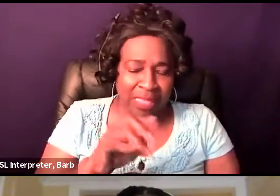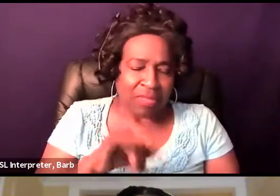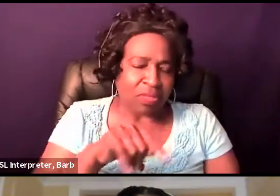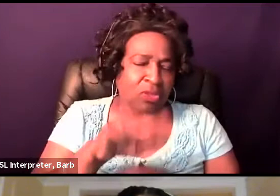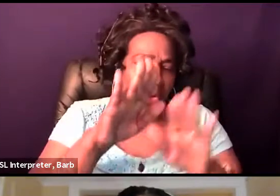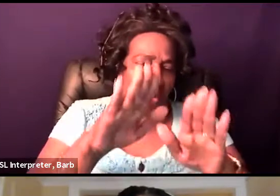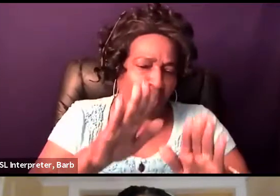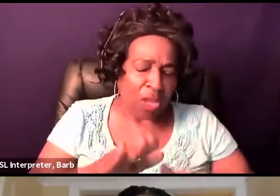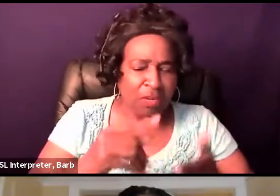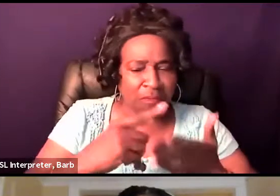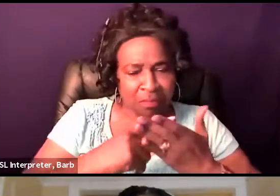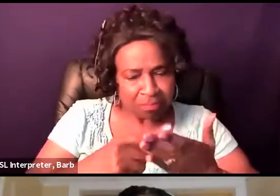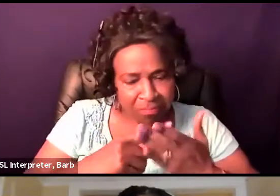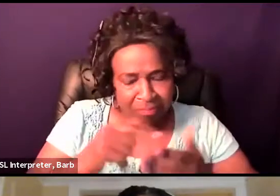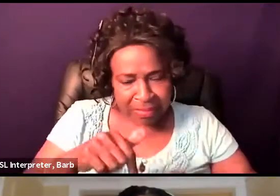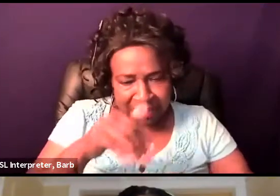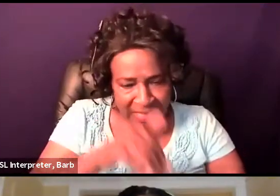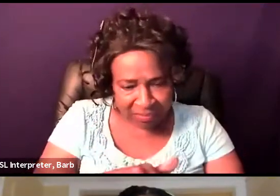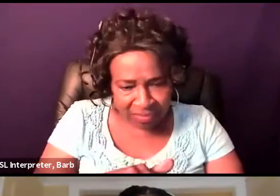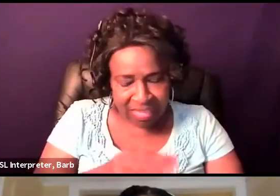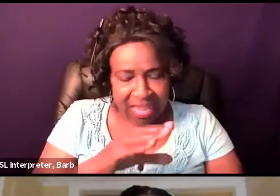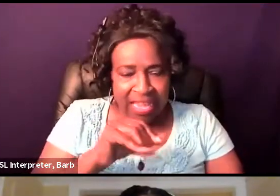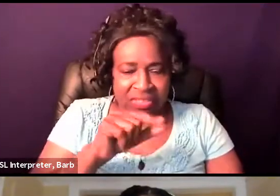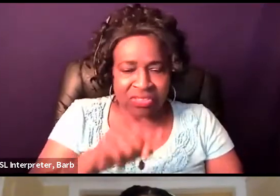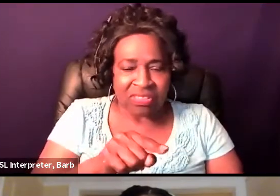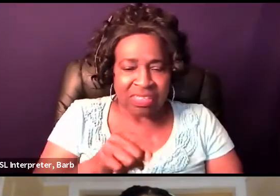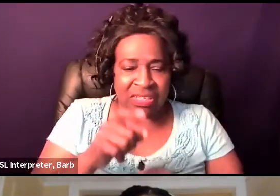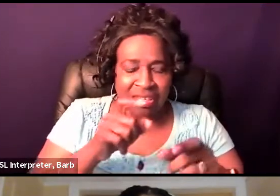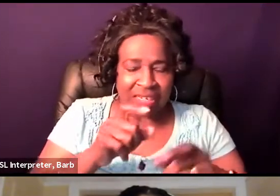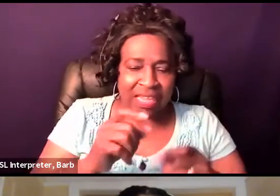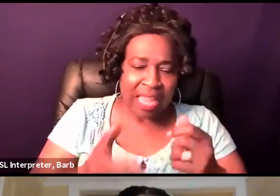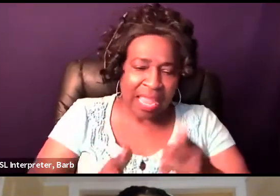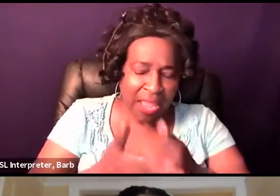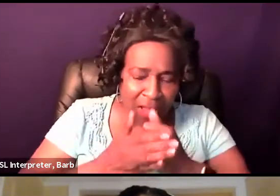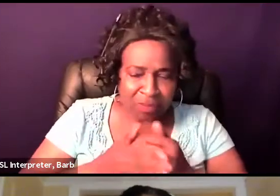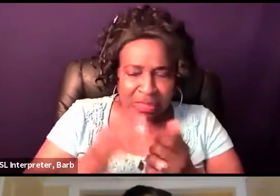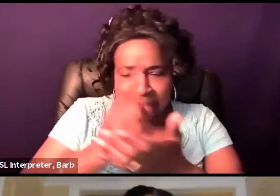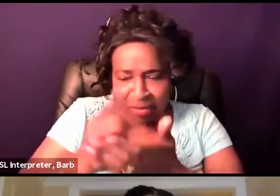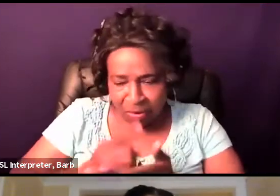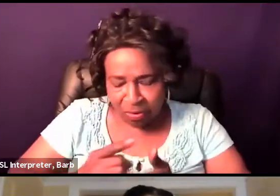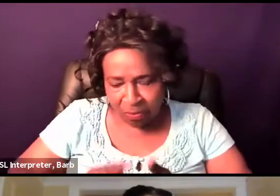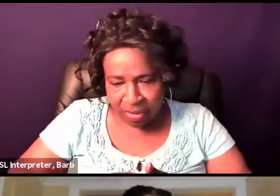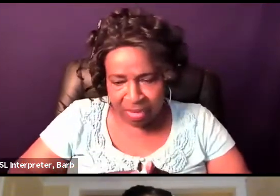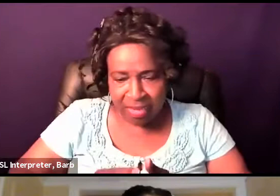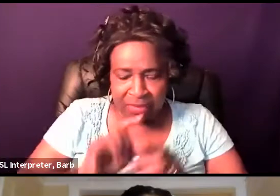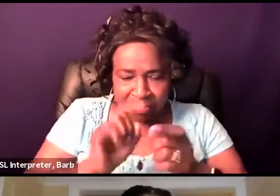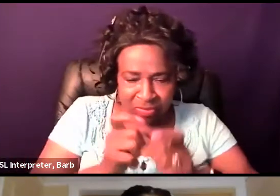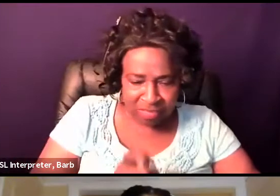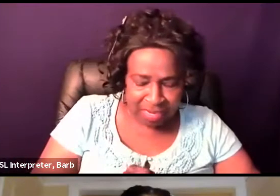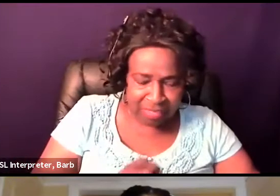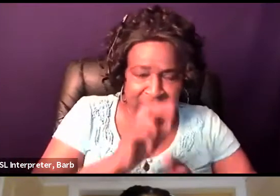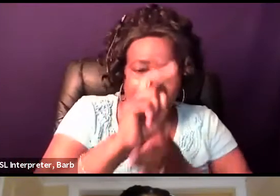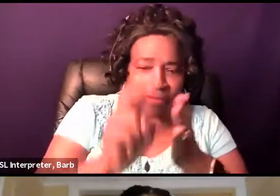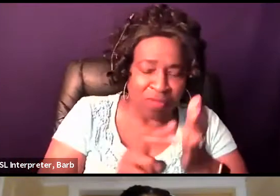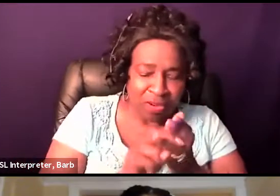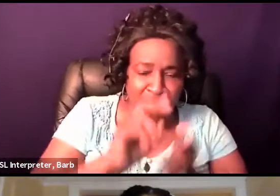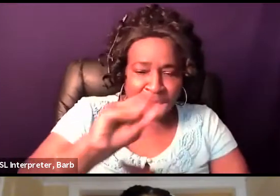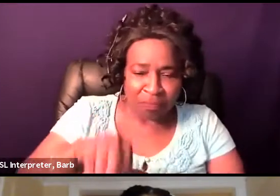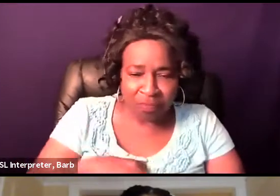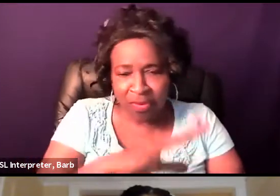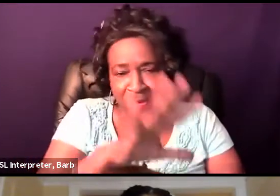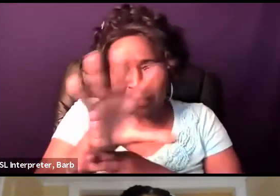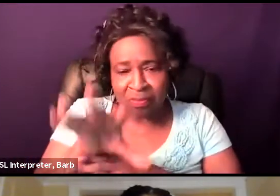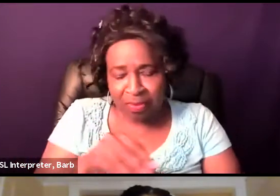evening, but also holds us down every week on the tech side and the editing and the videos, as well as Imani Legrone, who's an amazing part of our team as